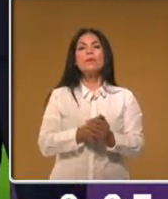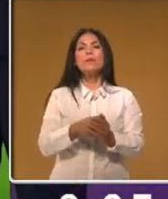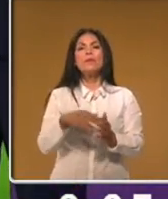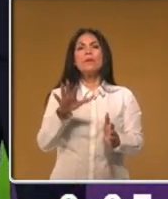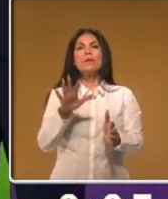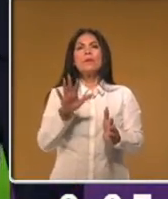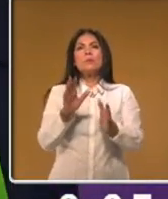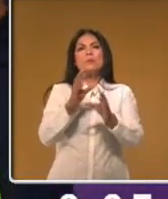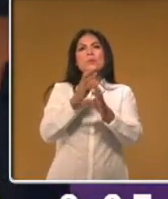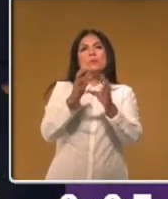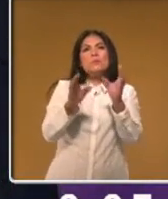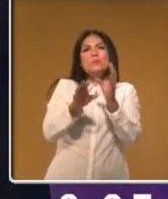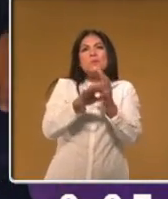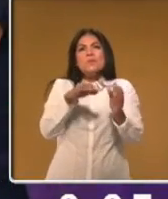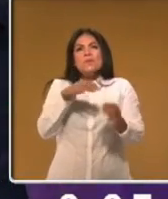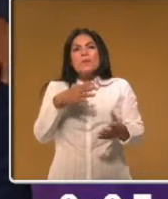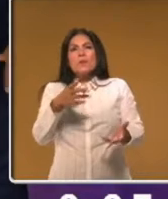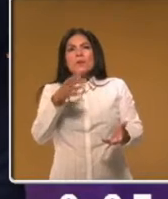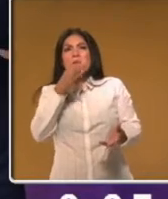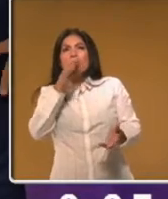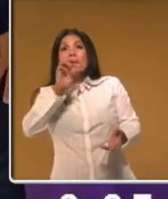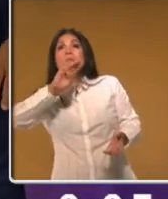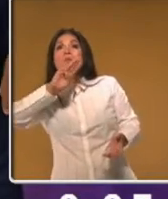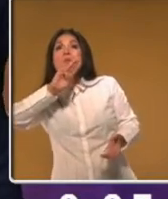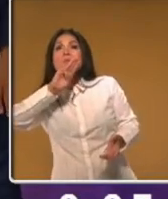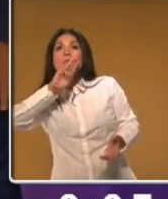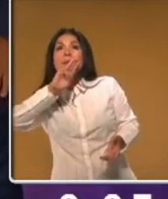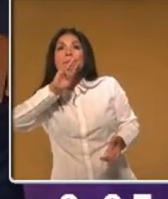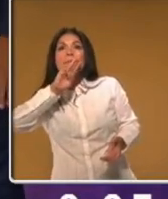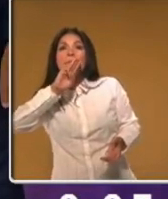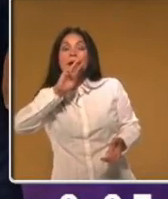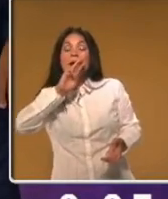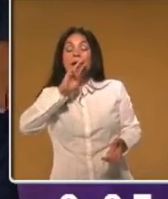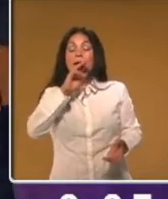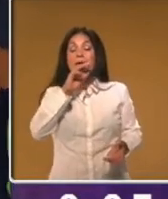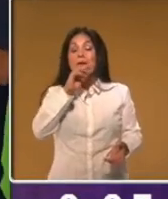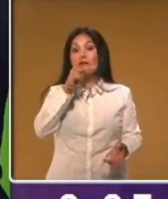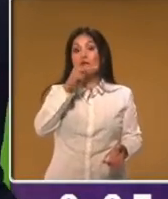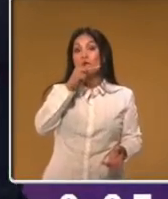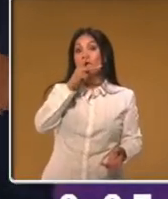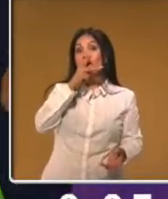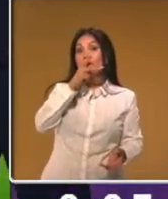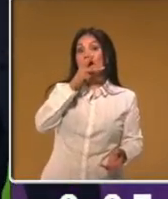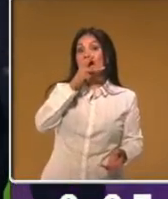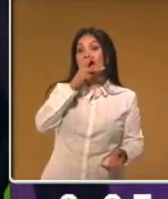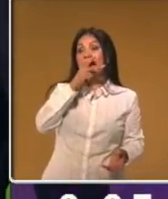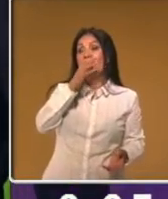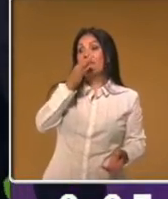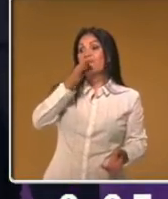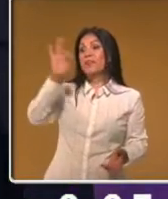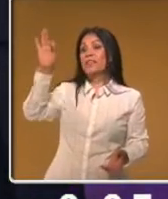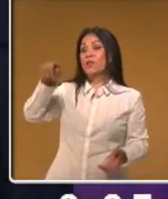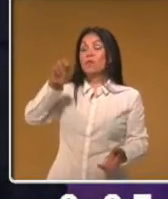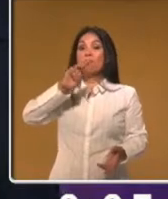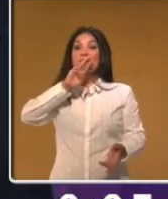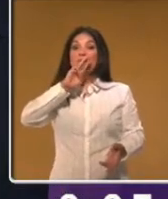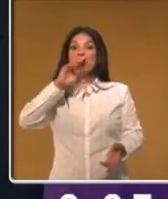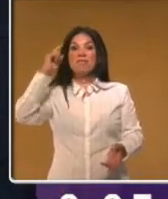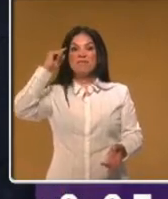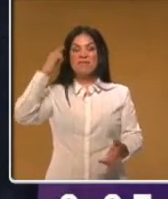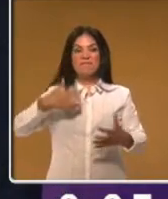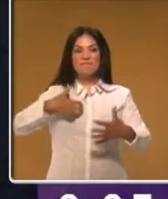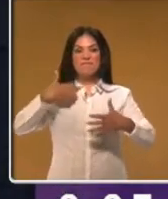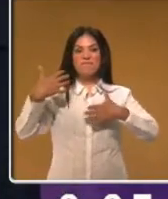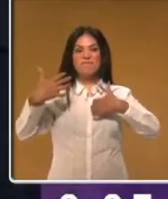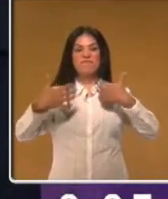to the house. Your mom is very furious. What's the solution? It's all my fault. I won't